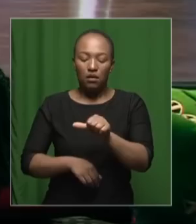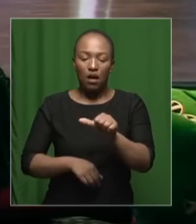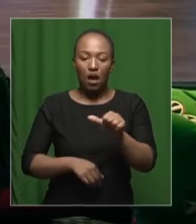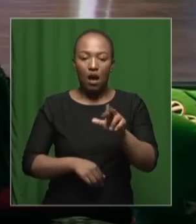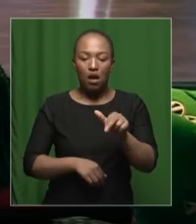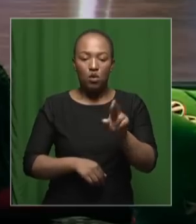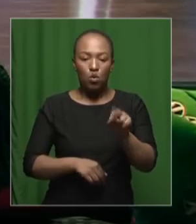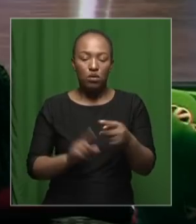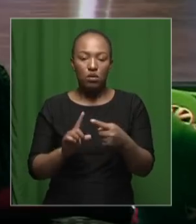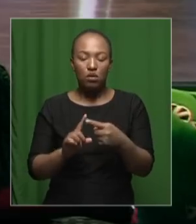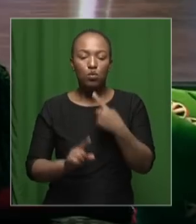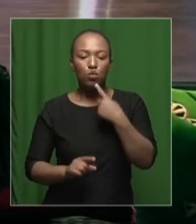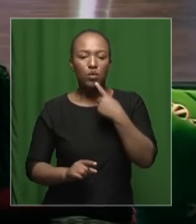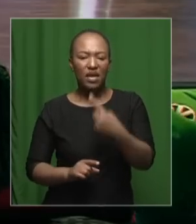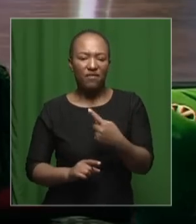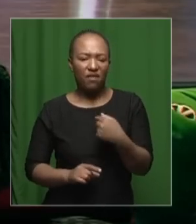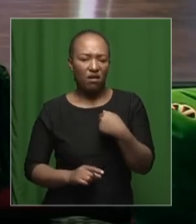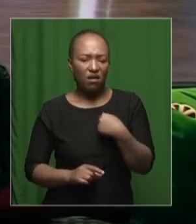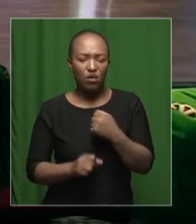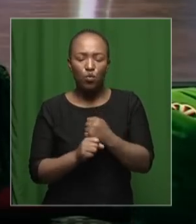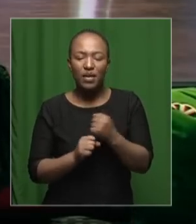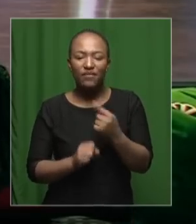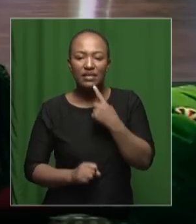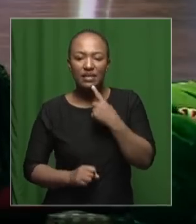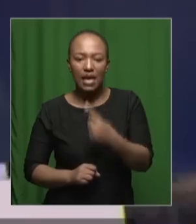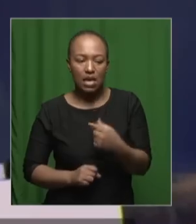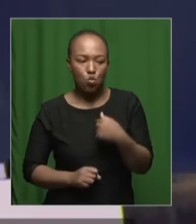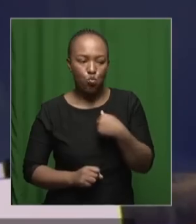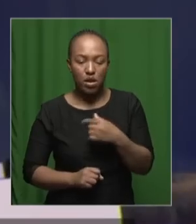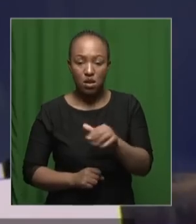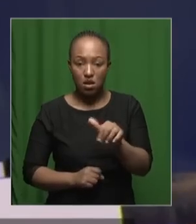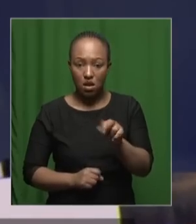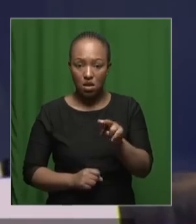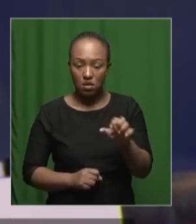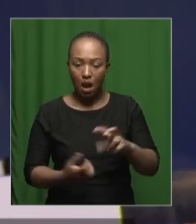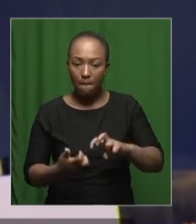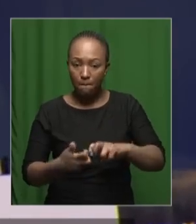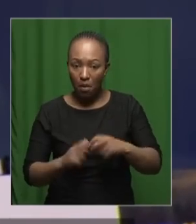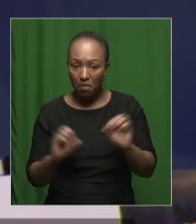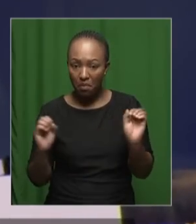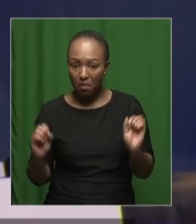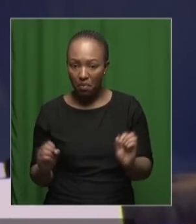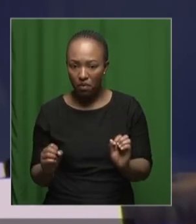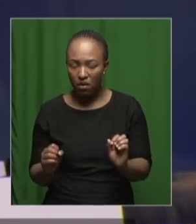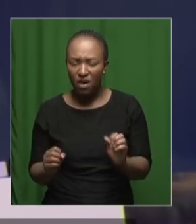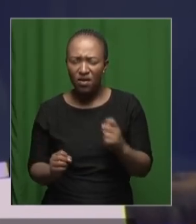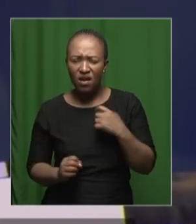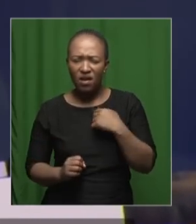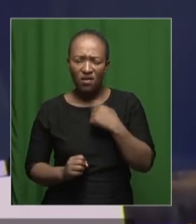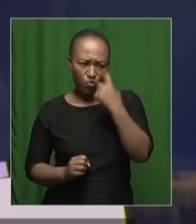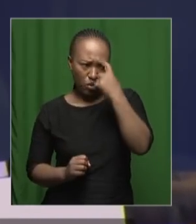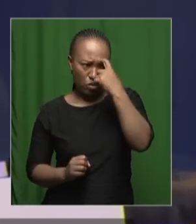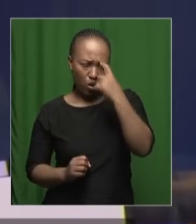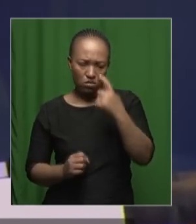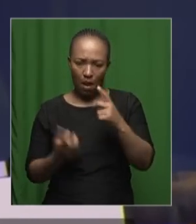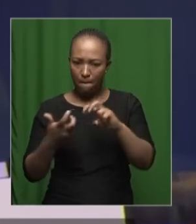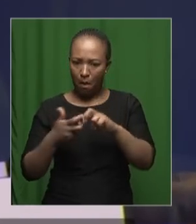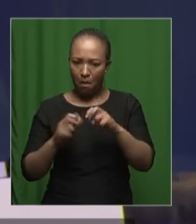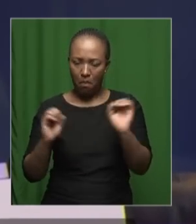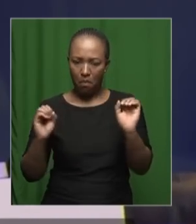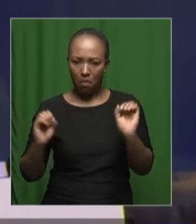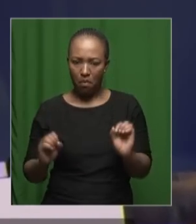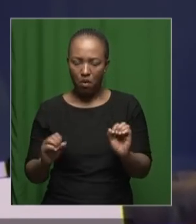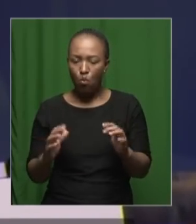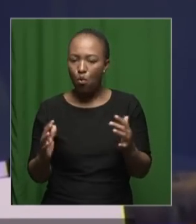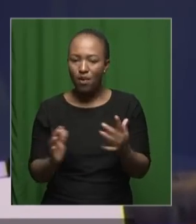We never said as ANC that there are no problems. If we thought there were no problems, we wouldn't be changing the